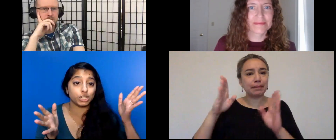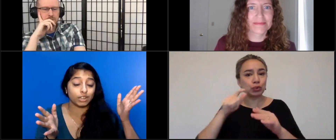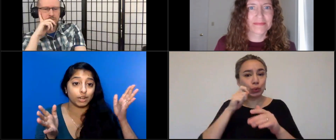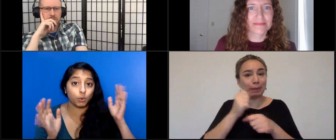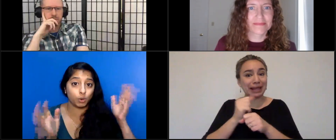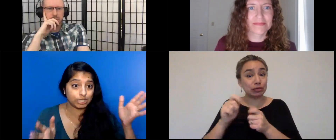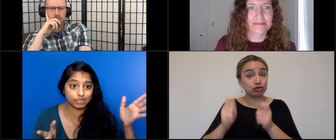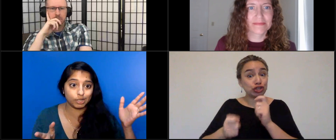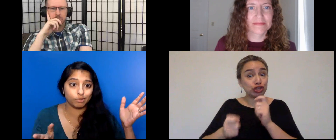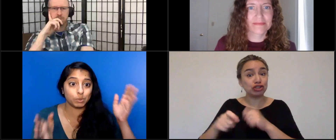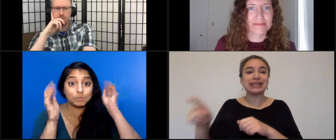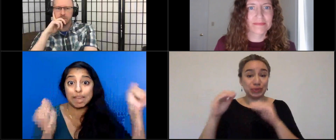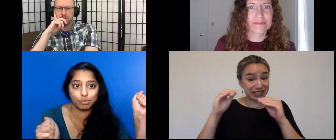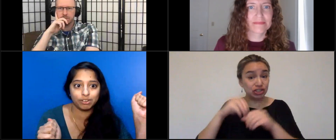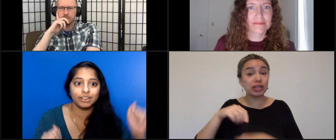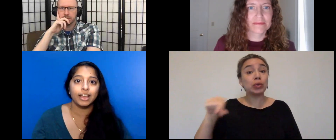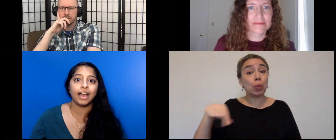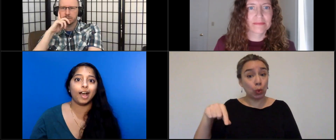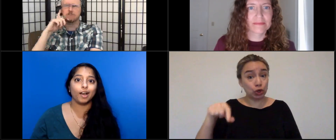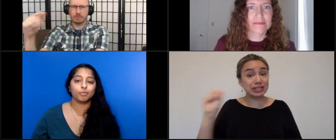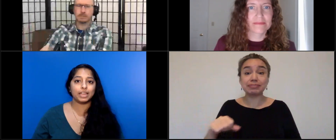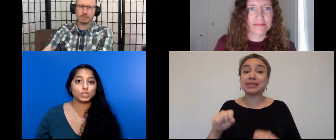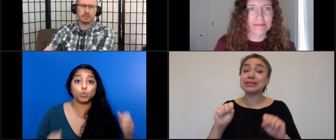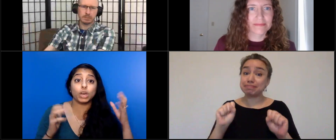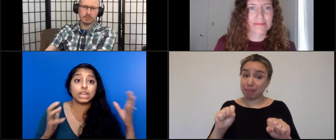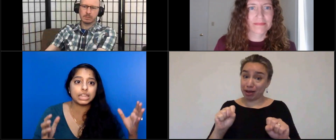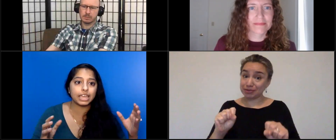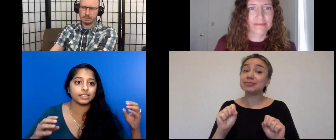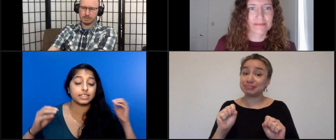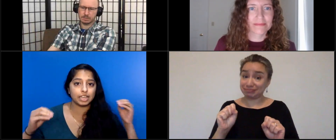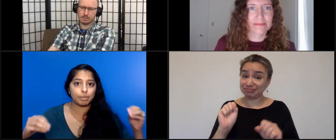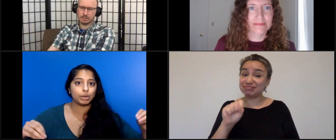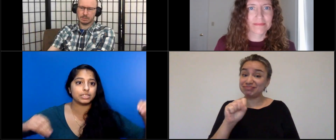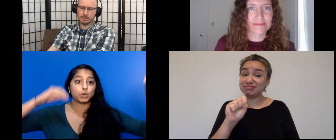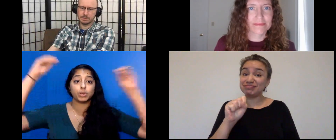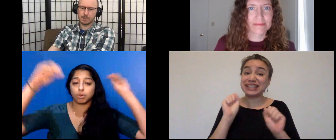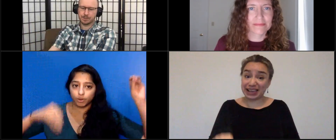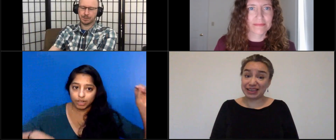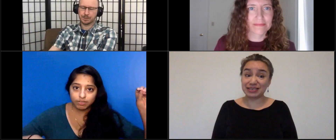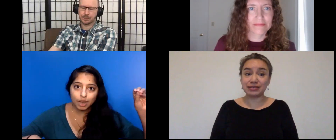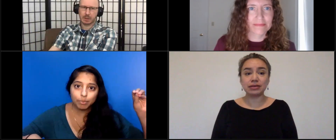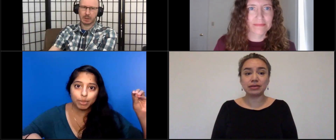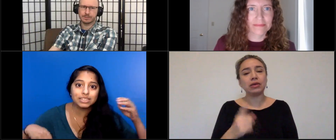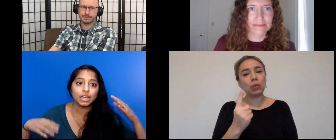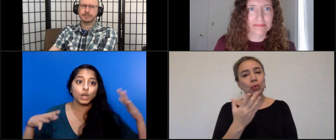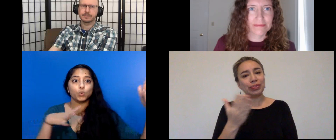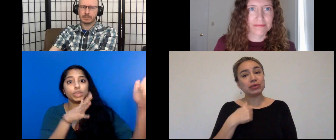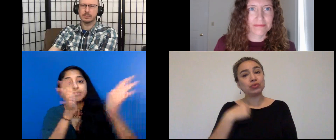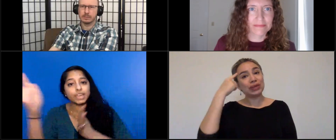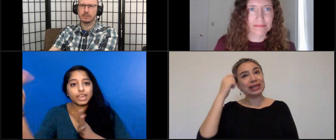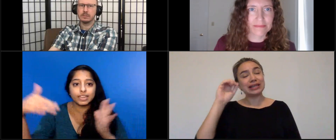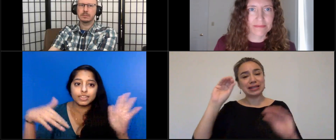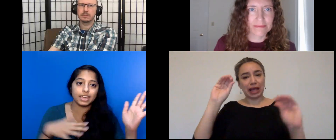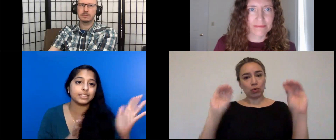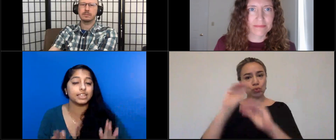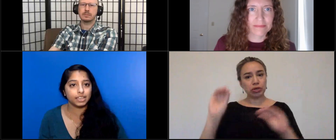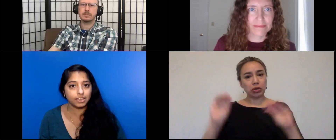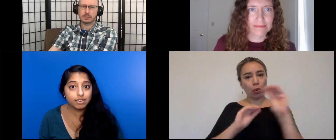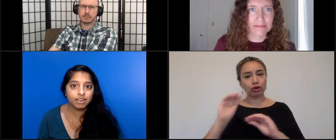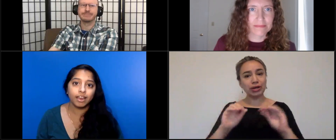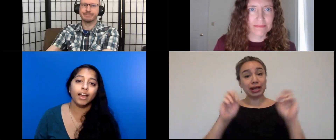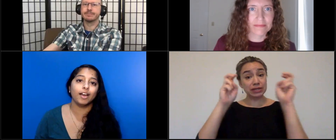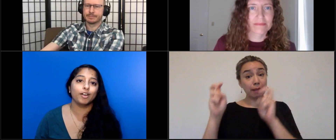was teaching in a quarter system, so it's possible. And so one thing to think about is like reordering of topics, weaving